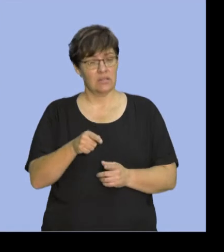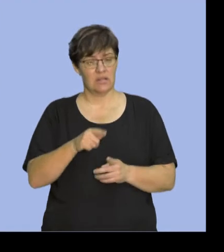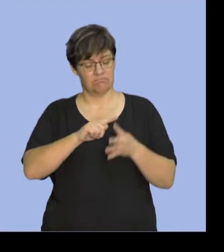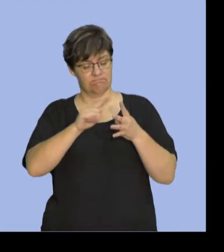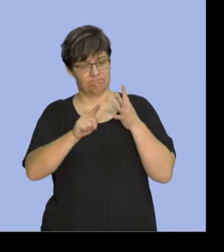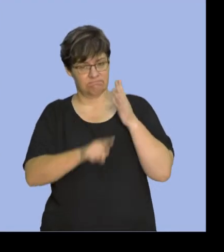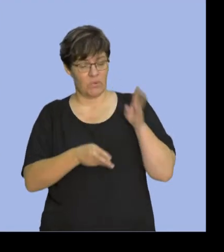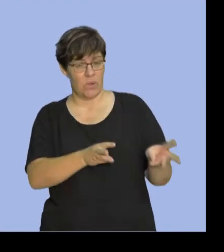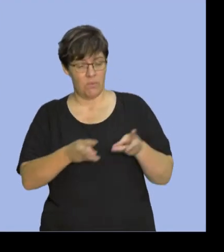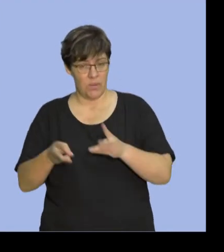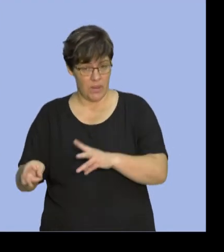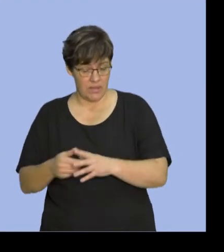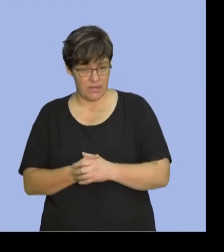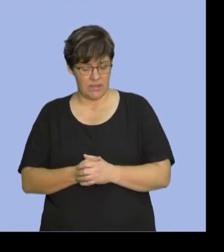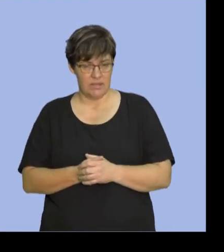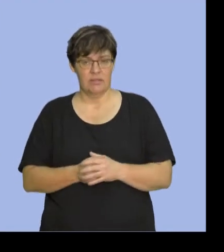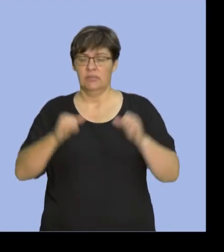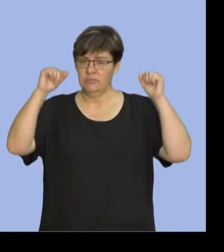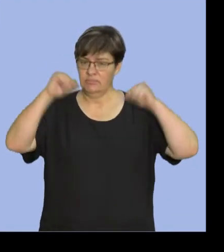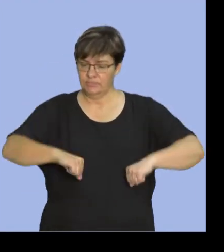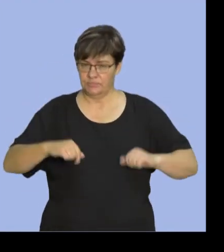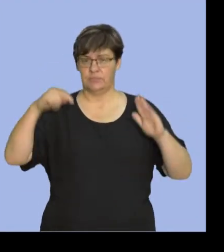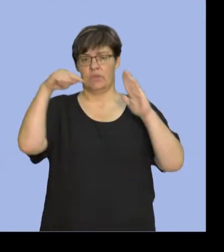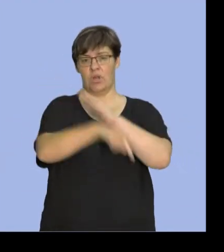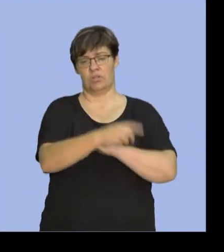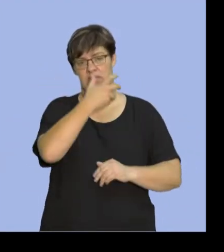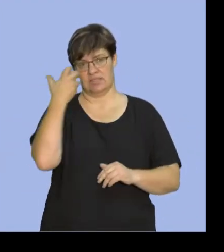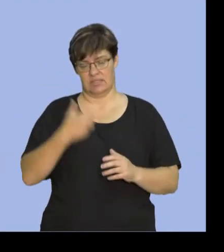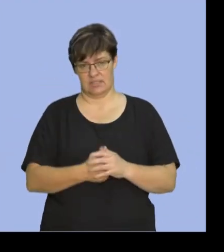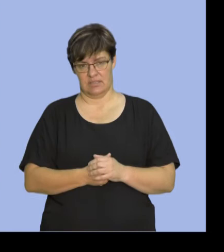that allow for the loss of heat from